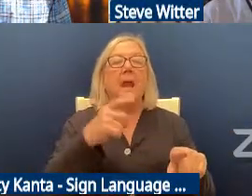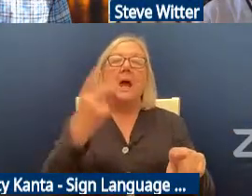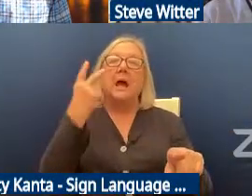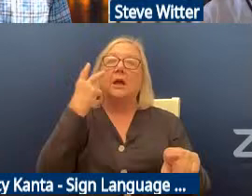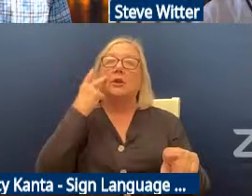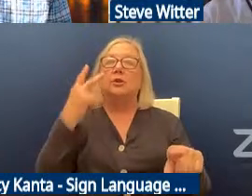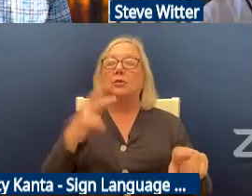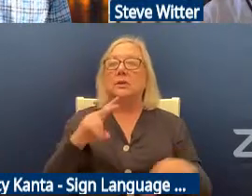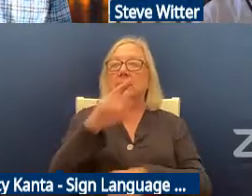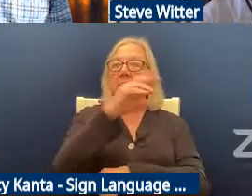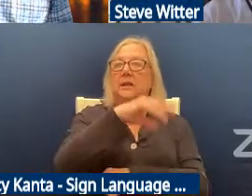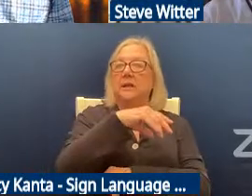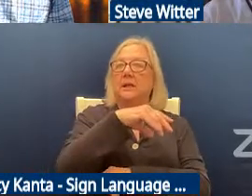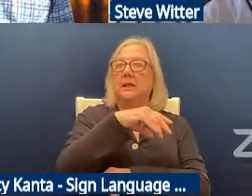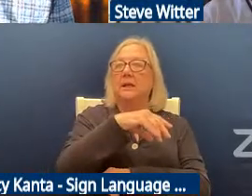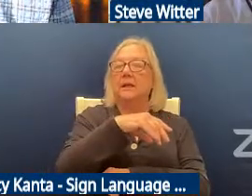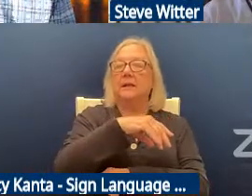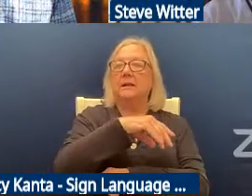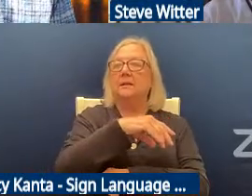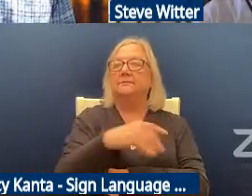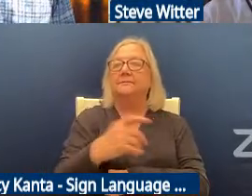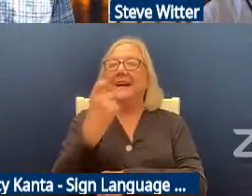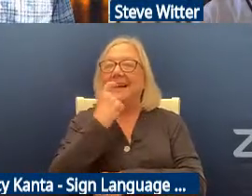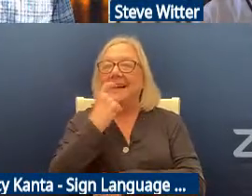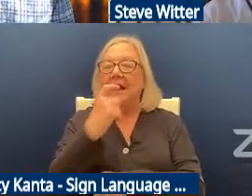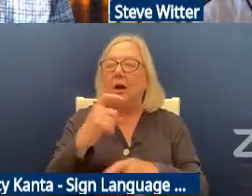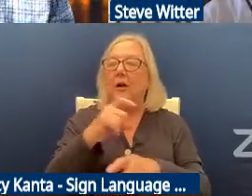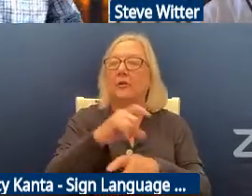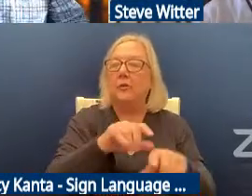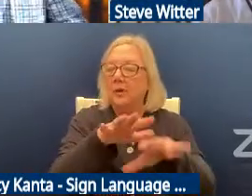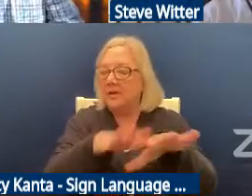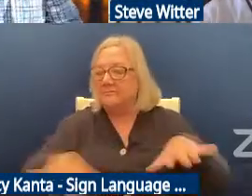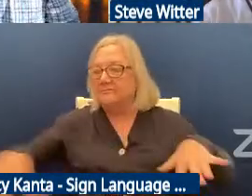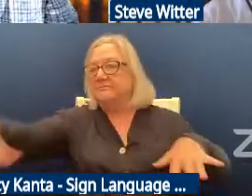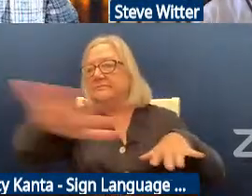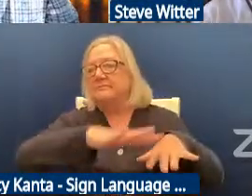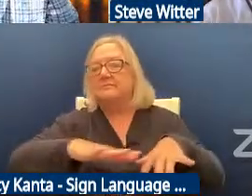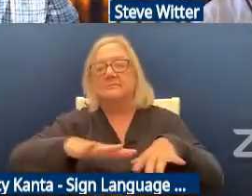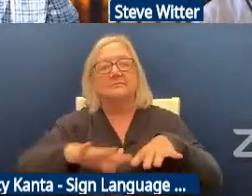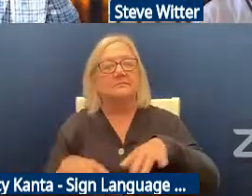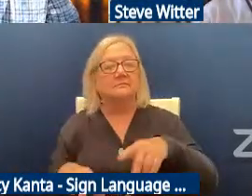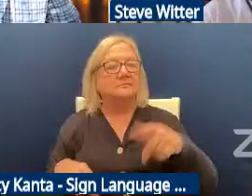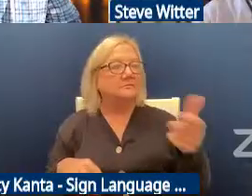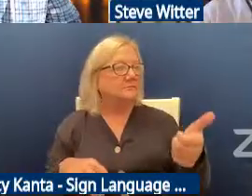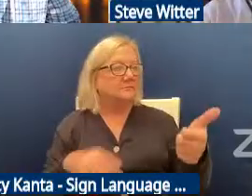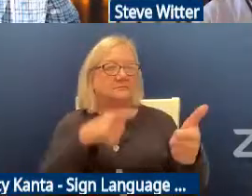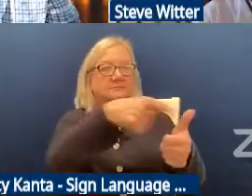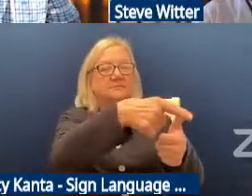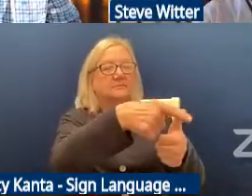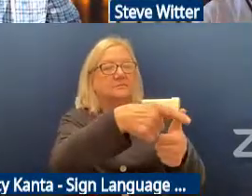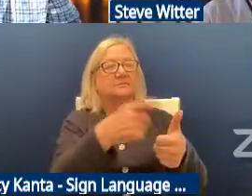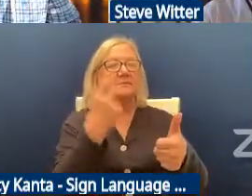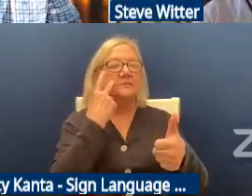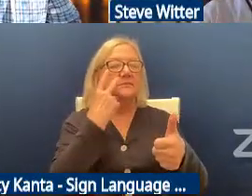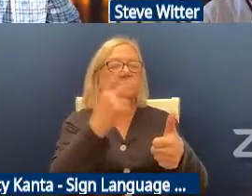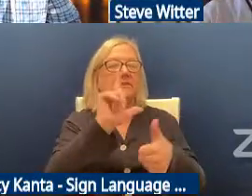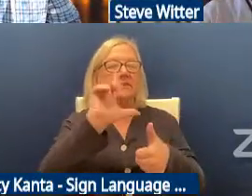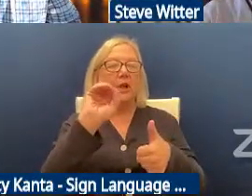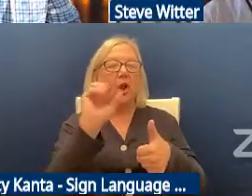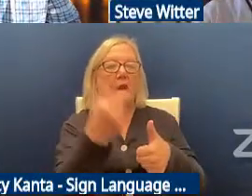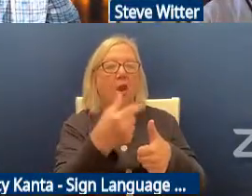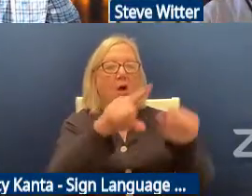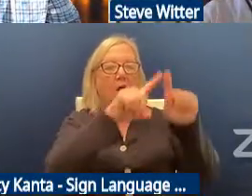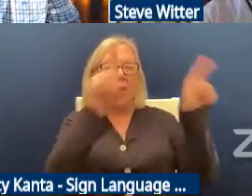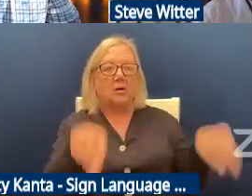an opportunity to do this, and it was just like a log, a square log. And then they showed